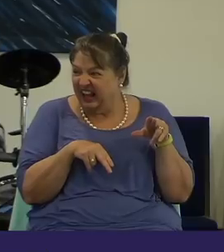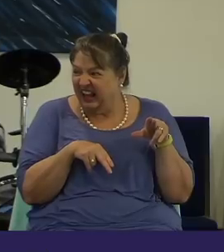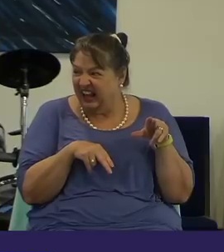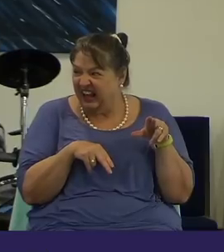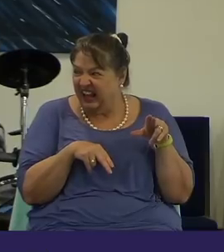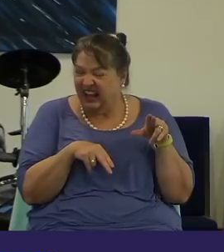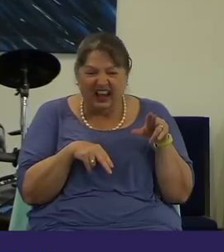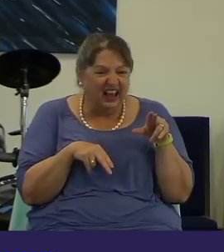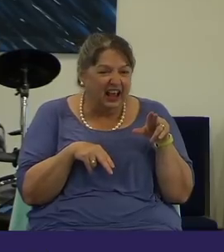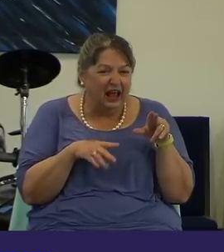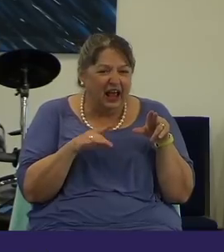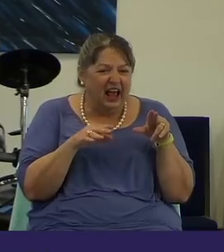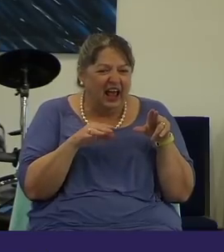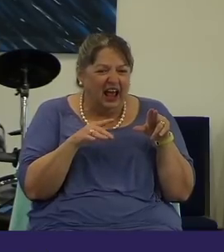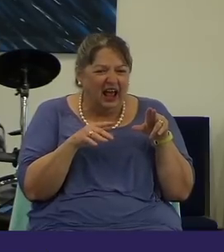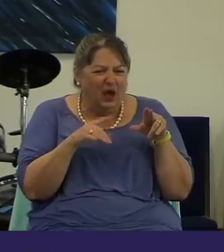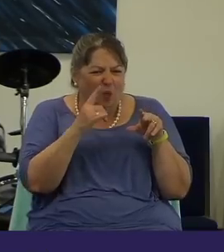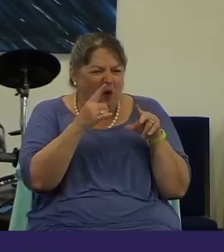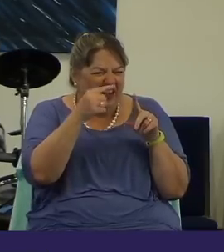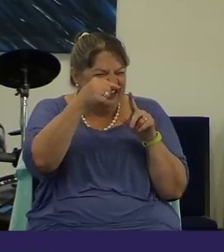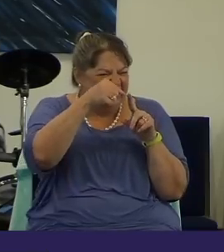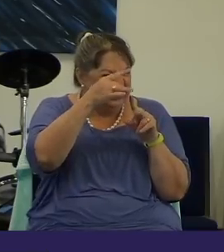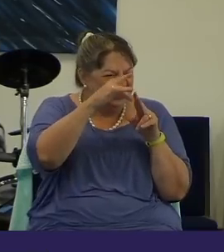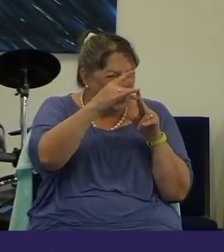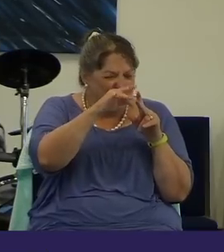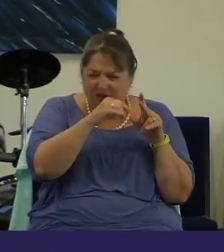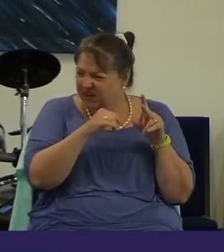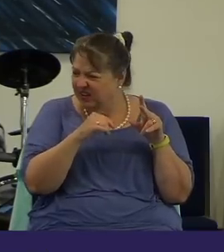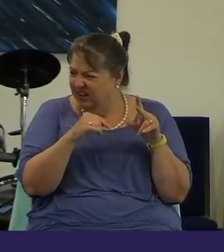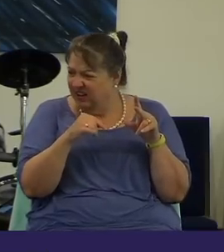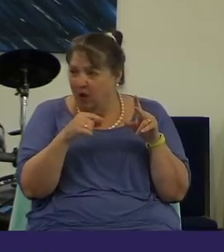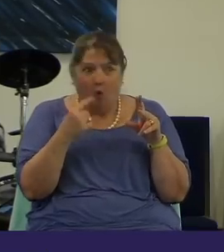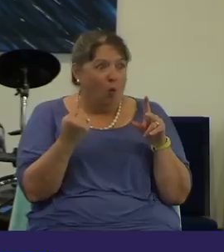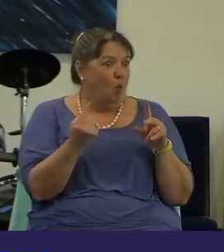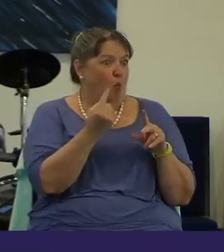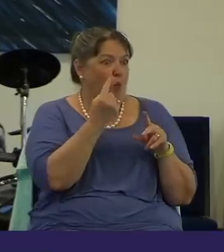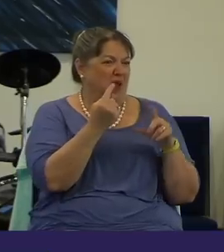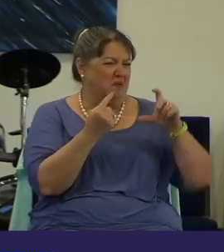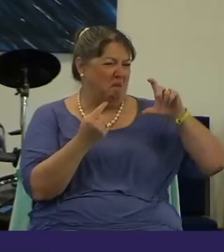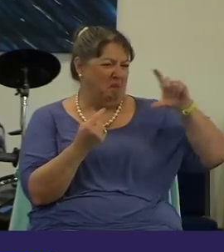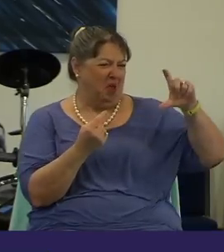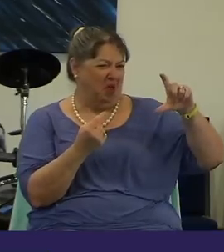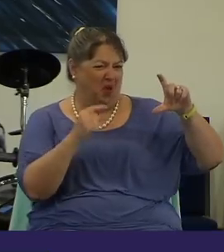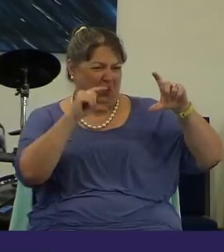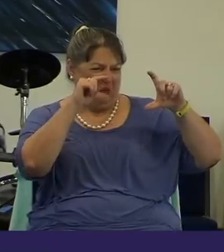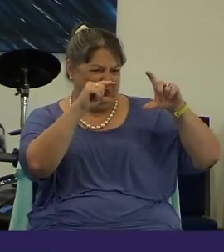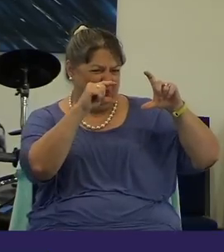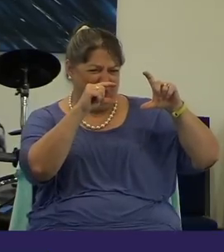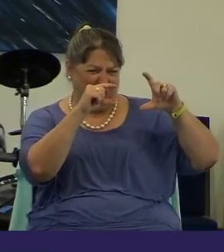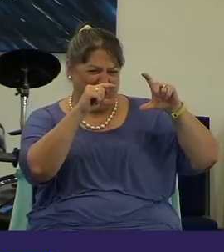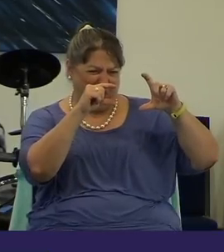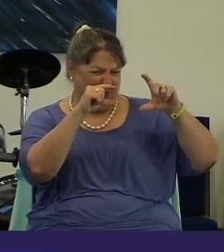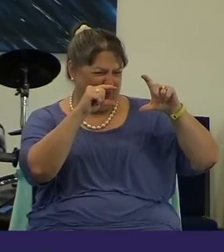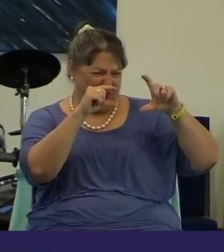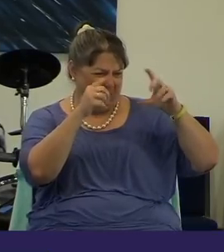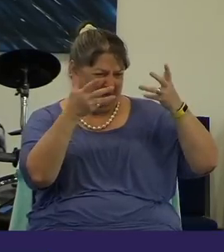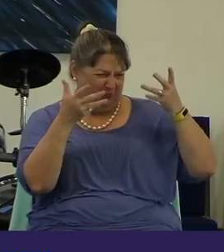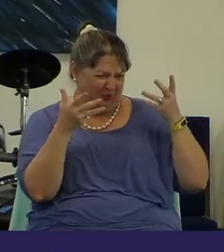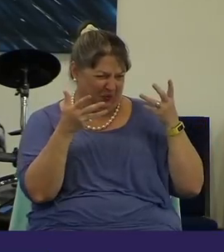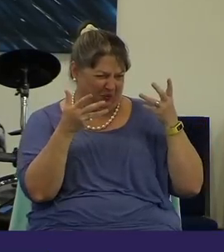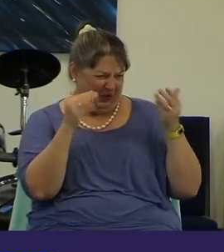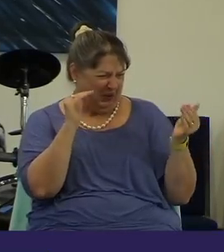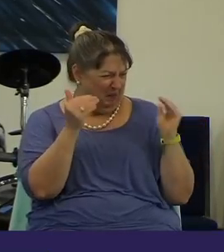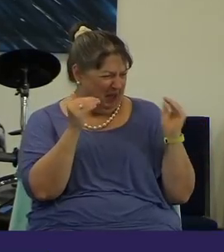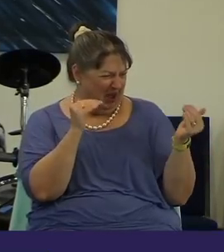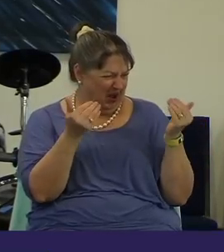you notice that? And then look at this egg. It's really bigger than that. This egg. Look at this little egg. Look how little